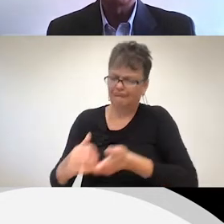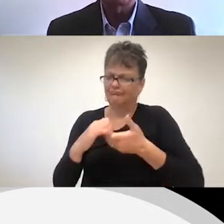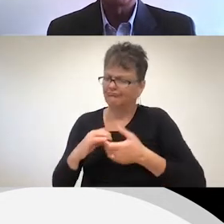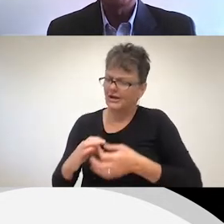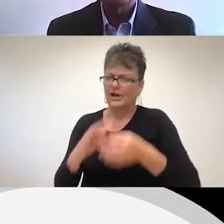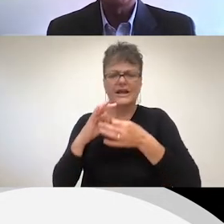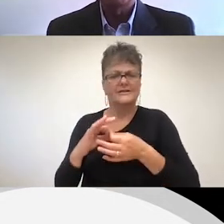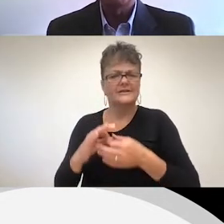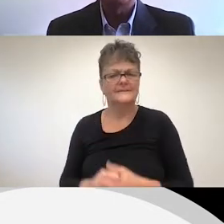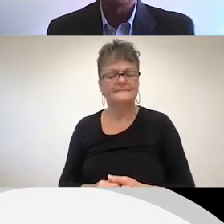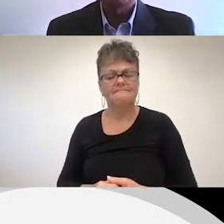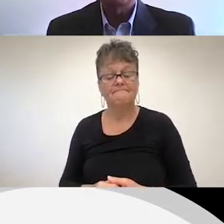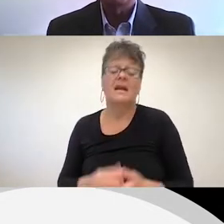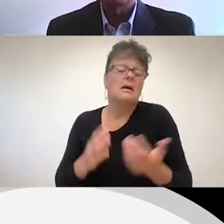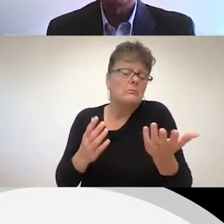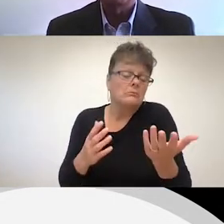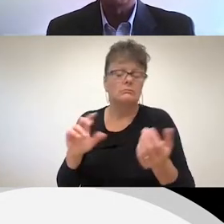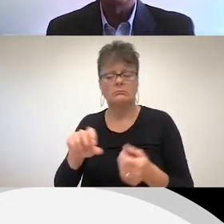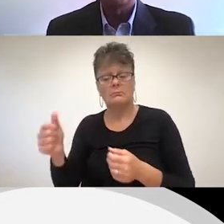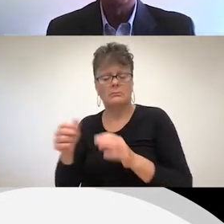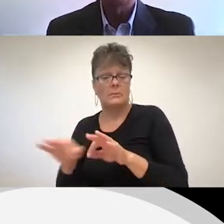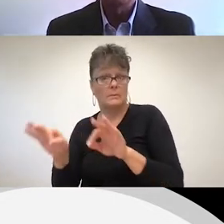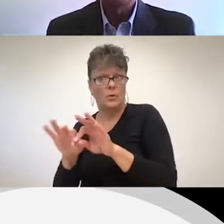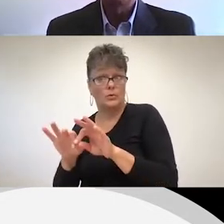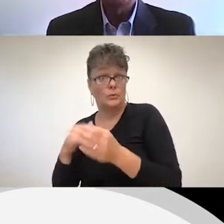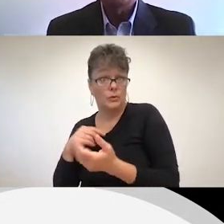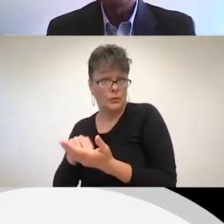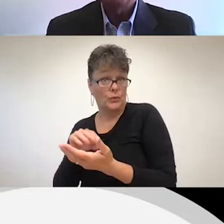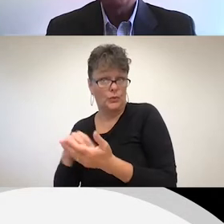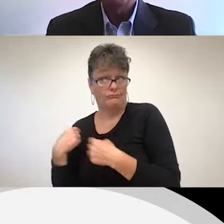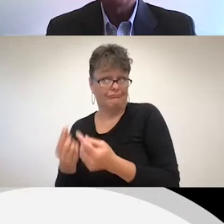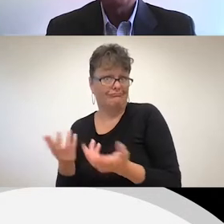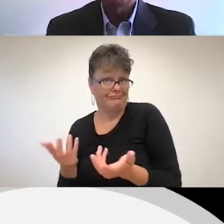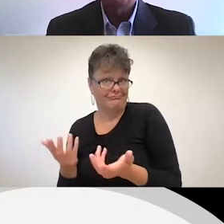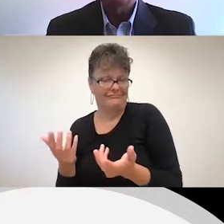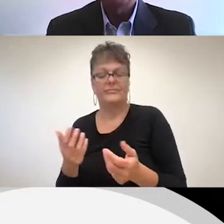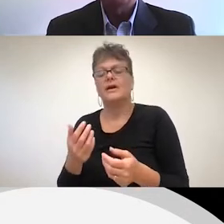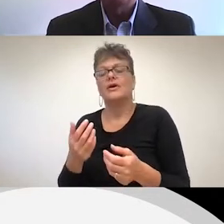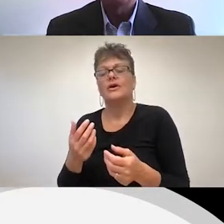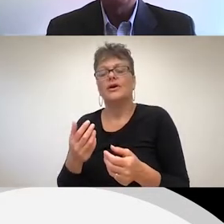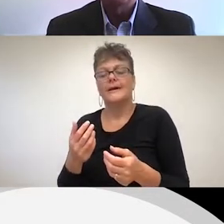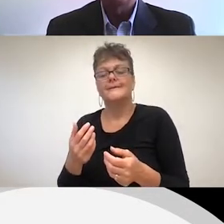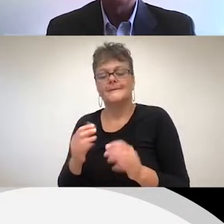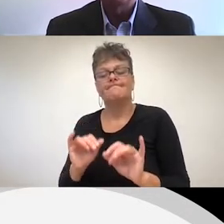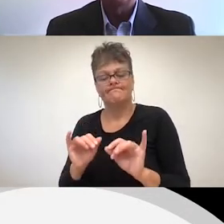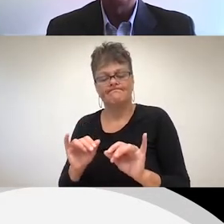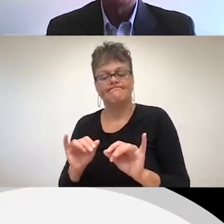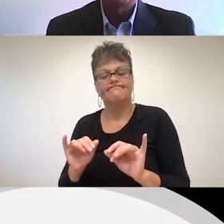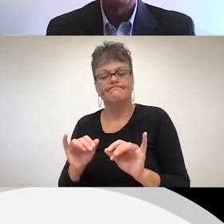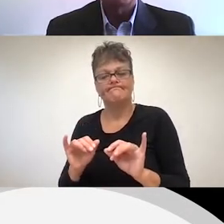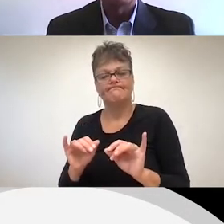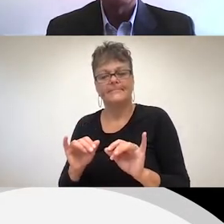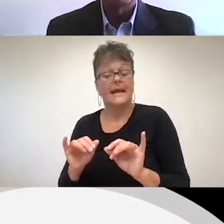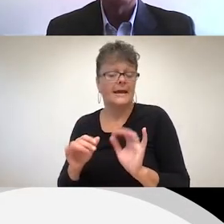another important lesson that we've learned along the way, and as well as to recognize that in some senses we